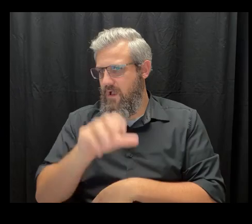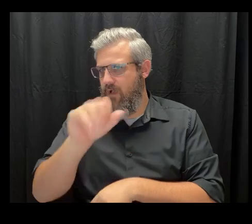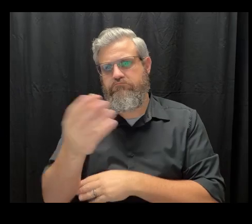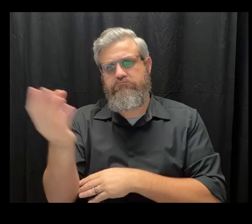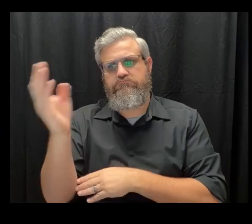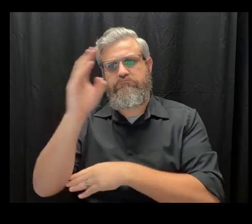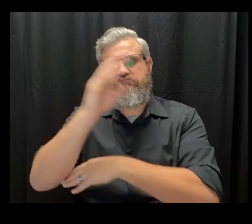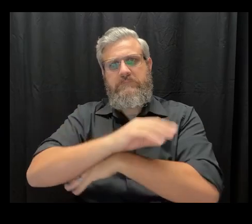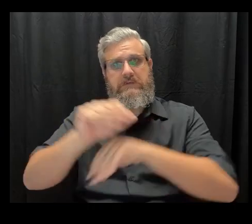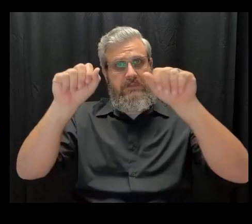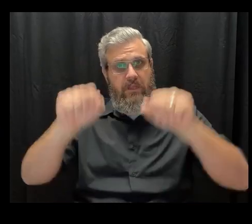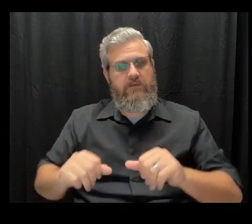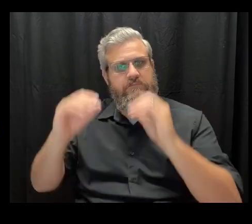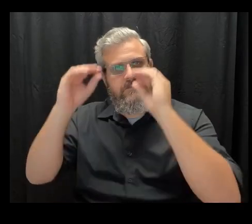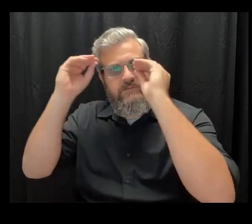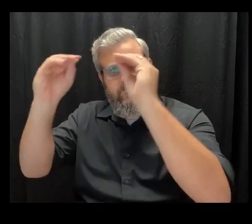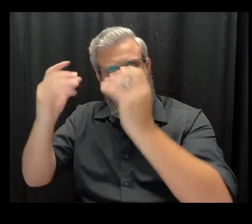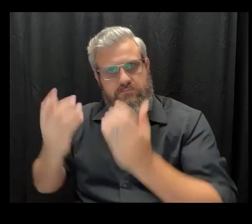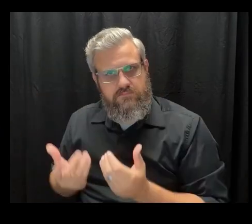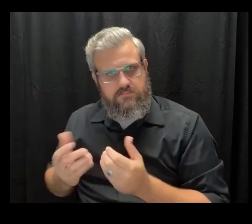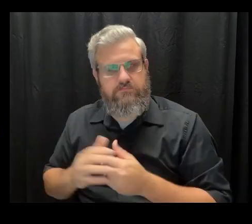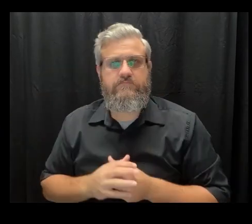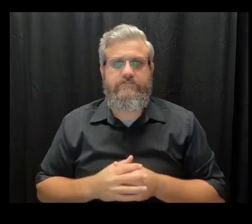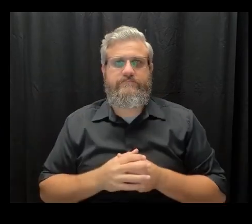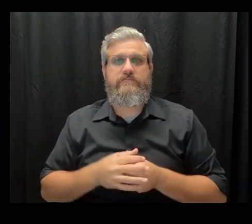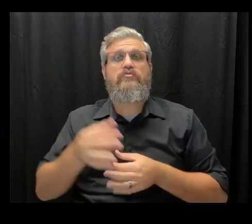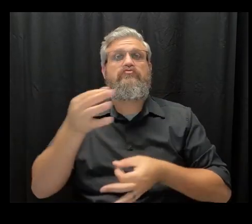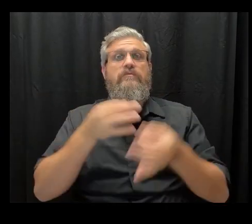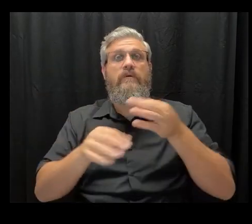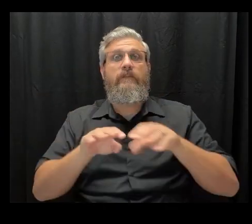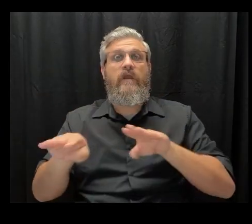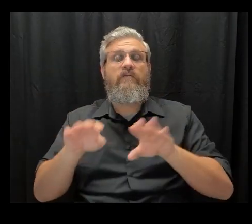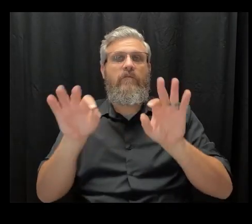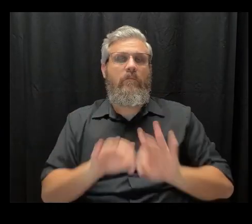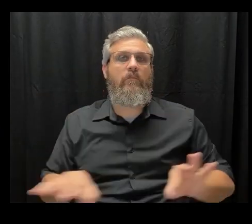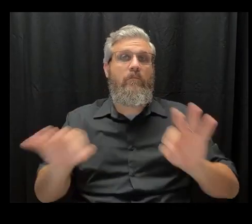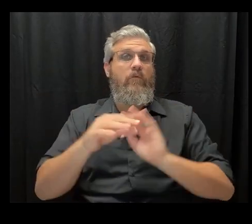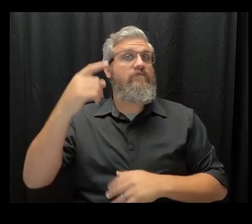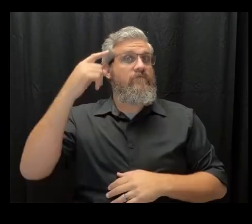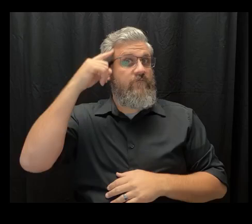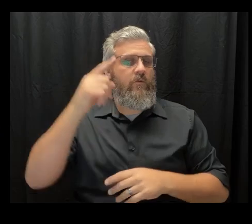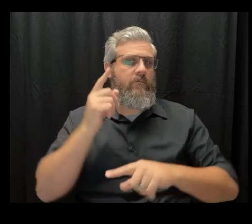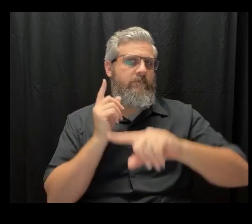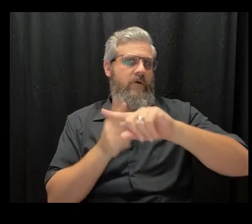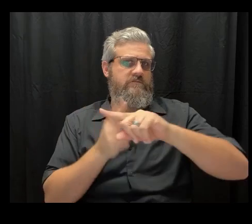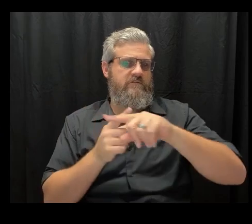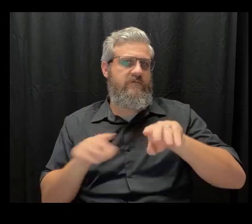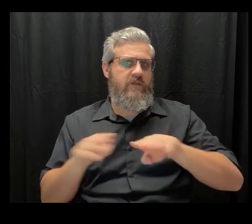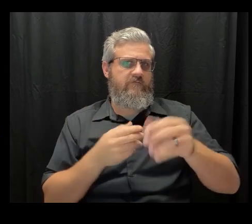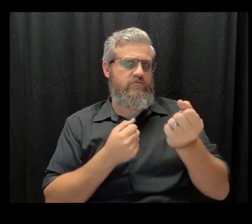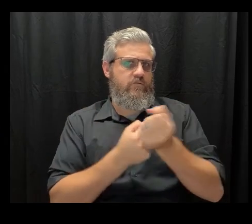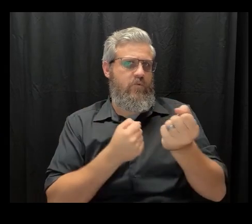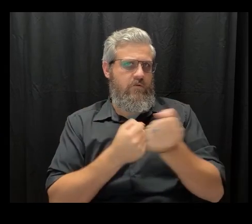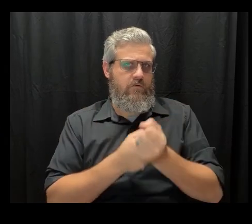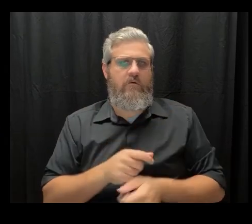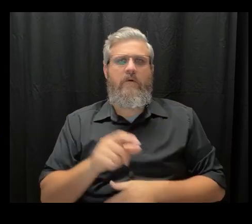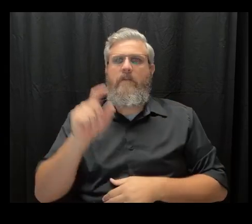Replacement behaviors are essential for positive behavior support. They must serve the same function as the problem